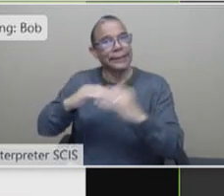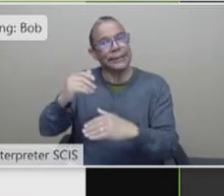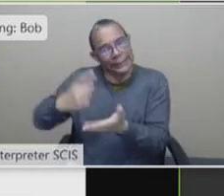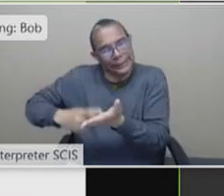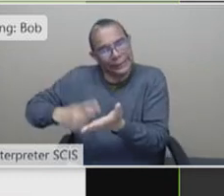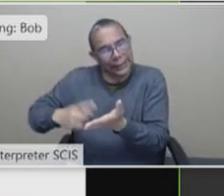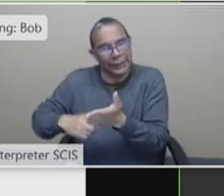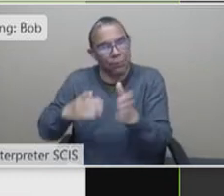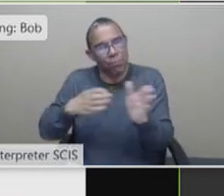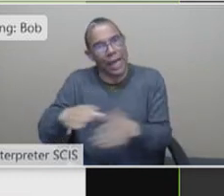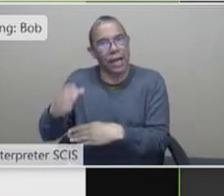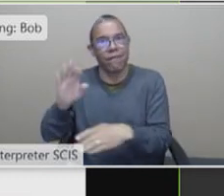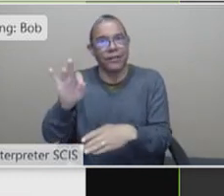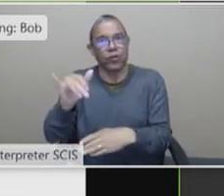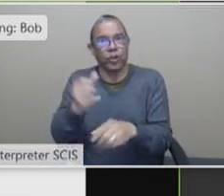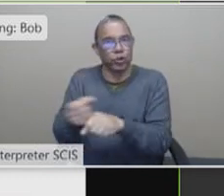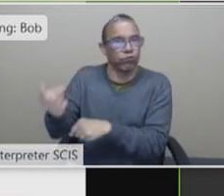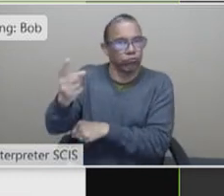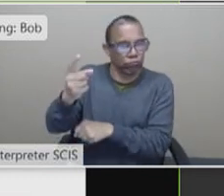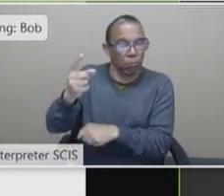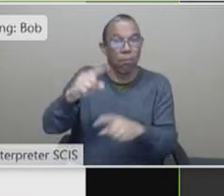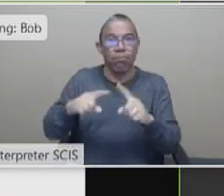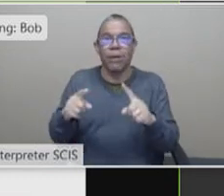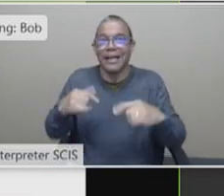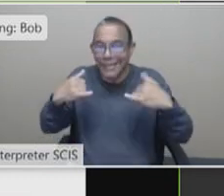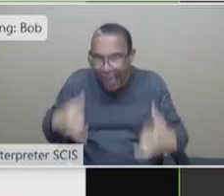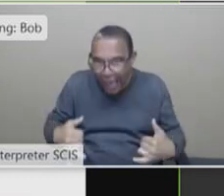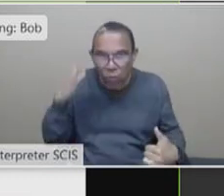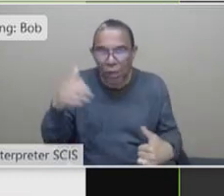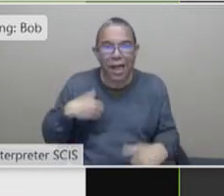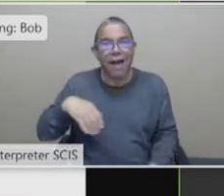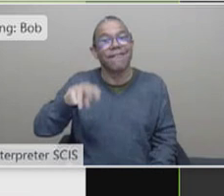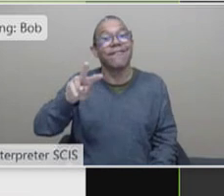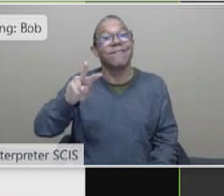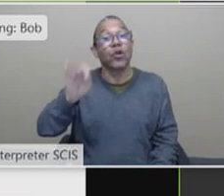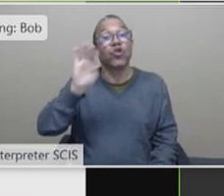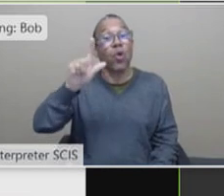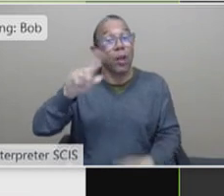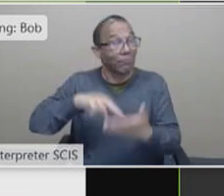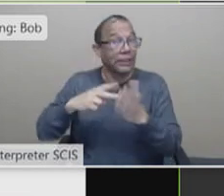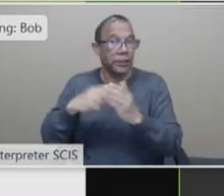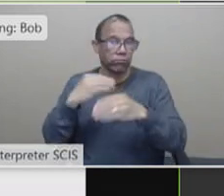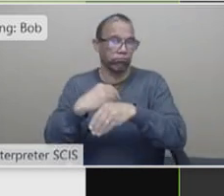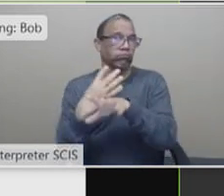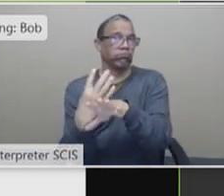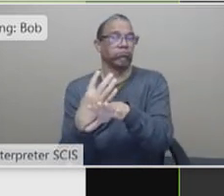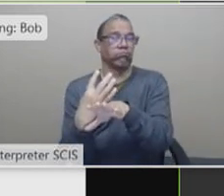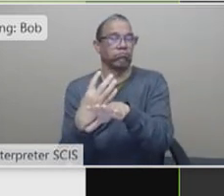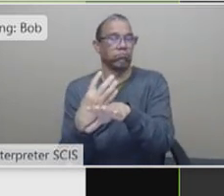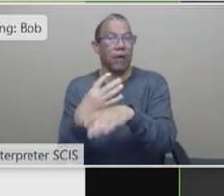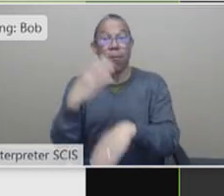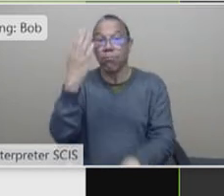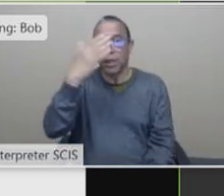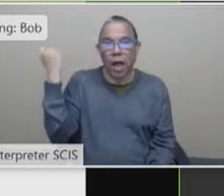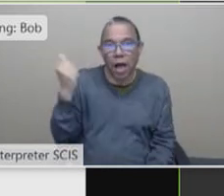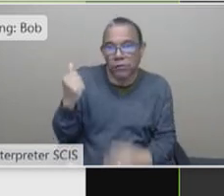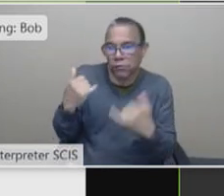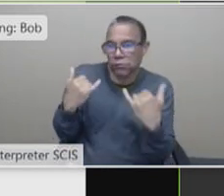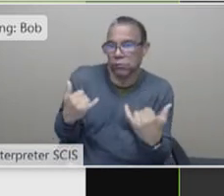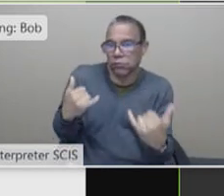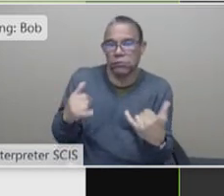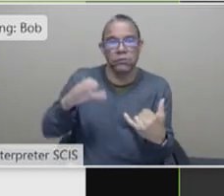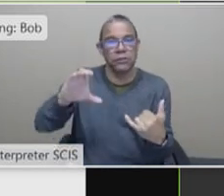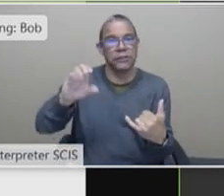21. Tonight, we'll have a virtual approach to the agenda. And because of the circumstances of the